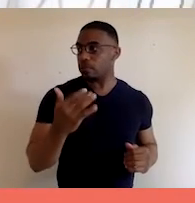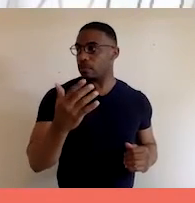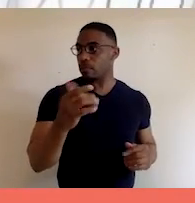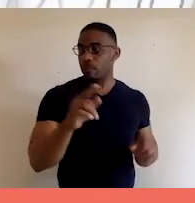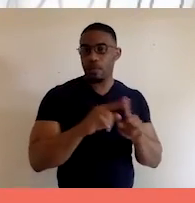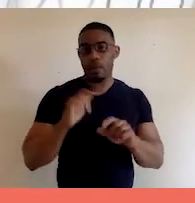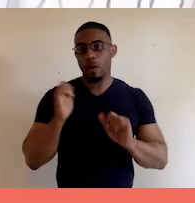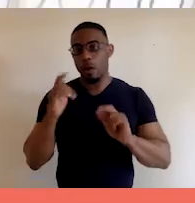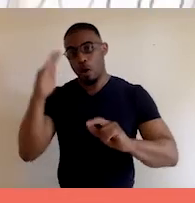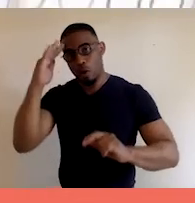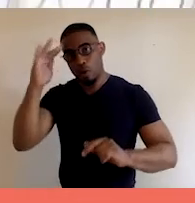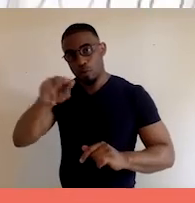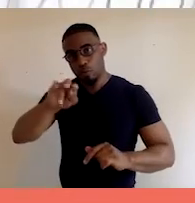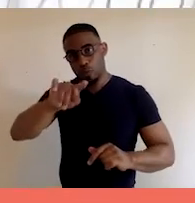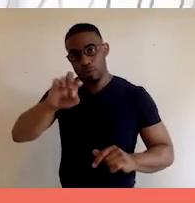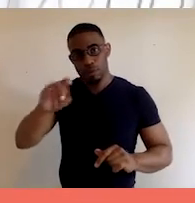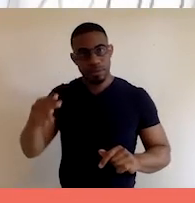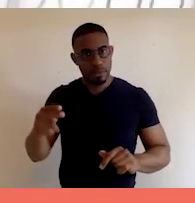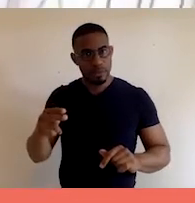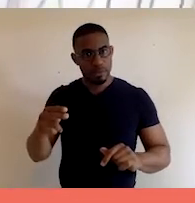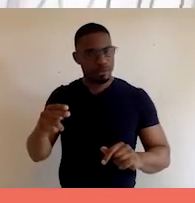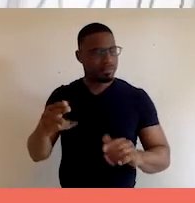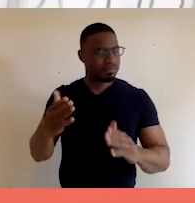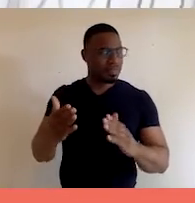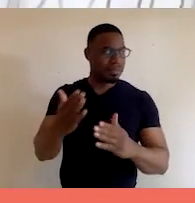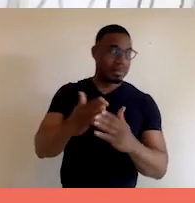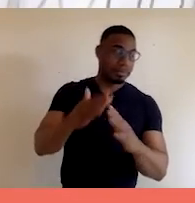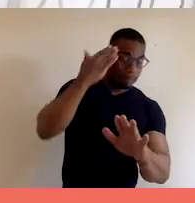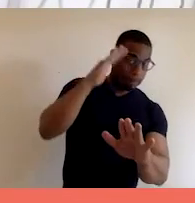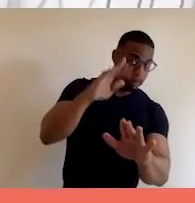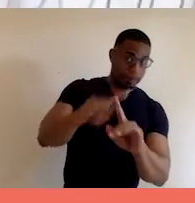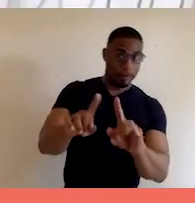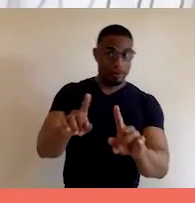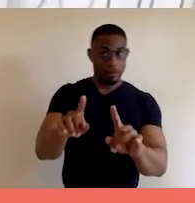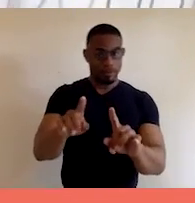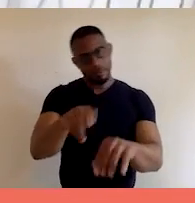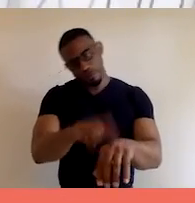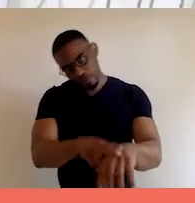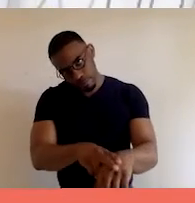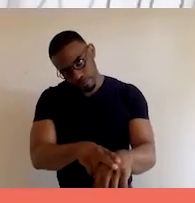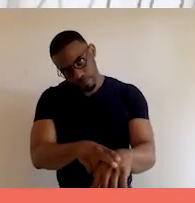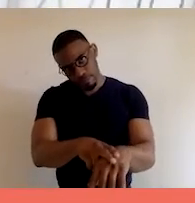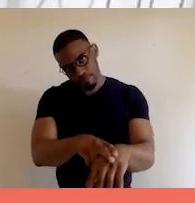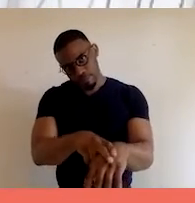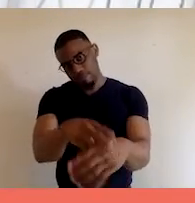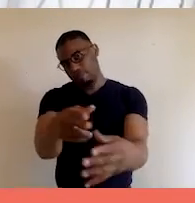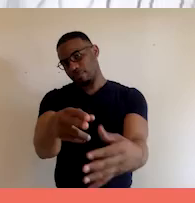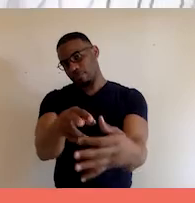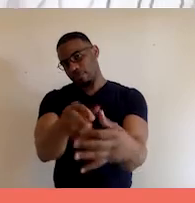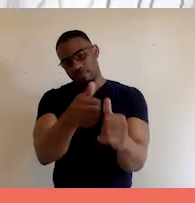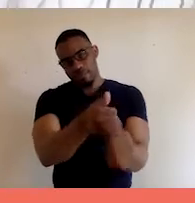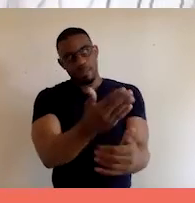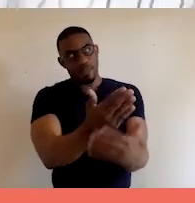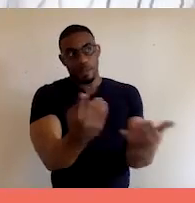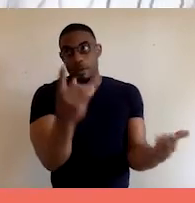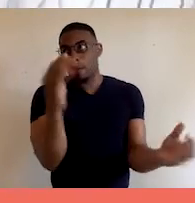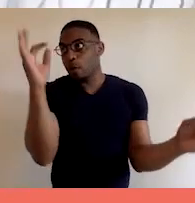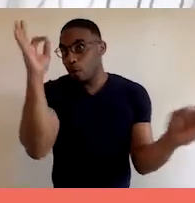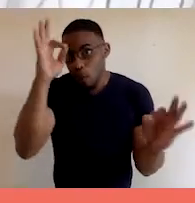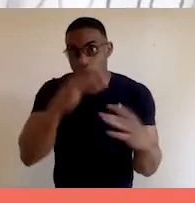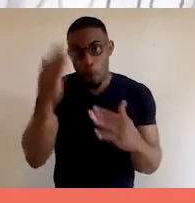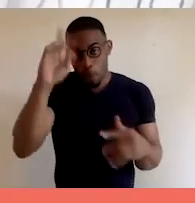As we all know, Juneteenth, well, maybe some don't know, but of course, according to some, no one knows about